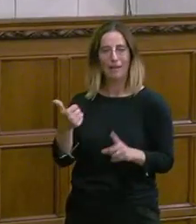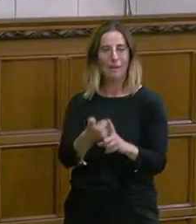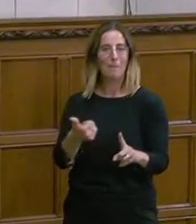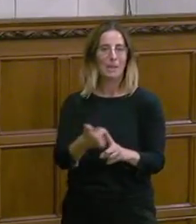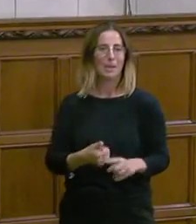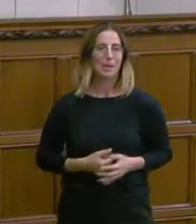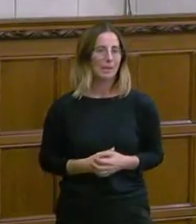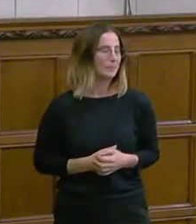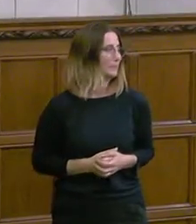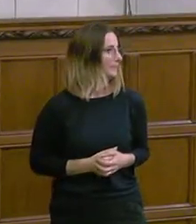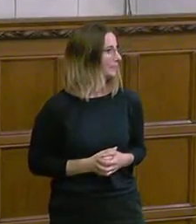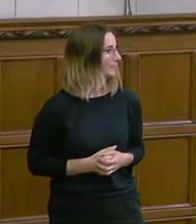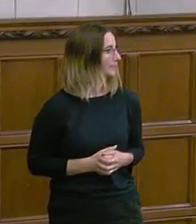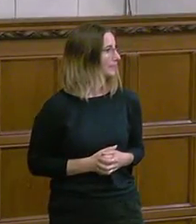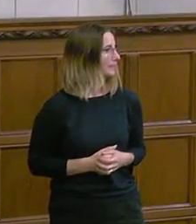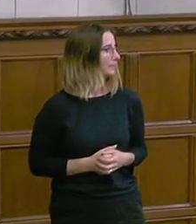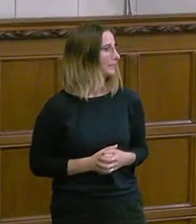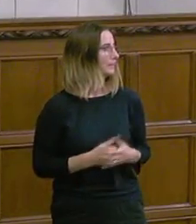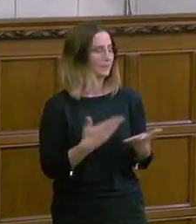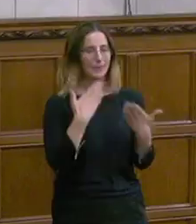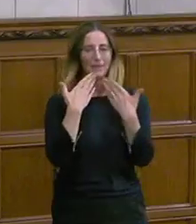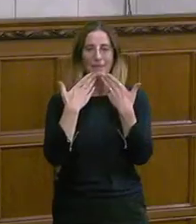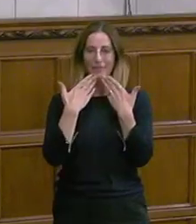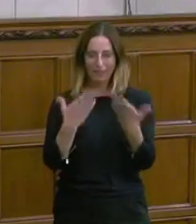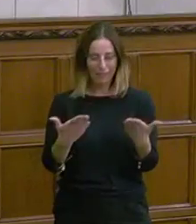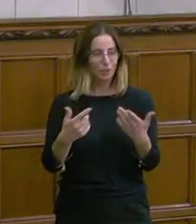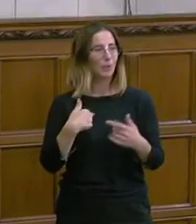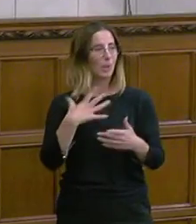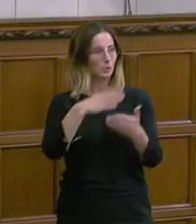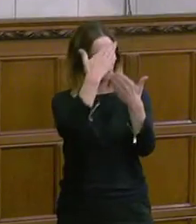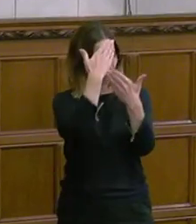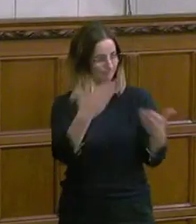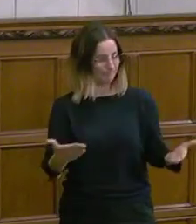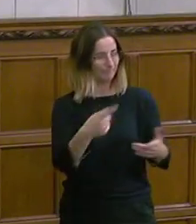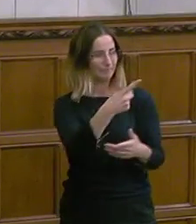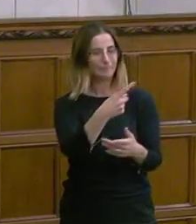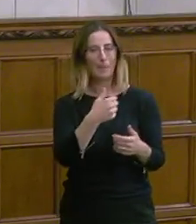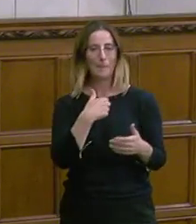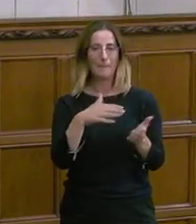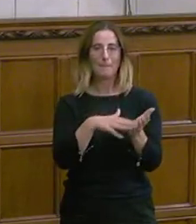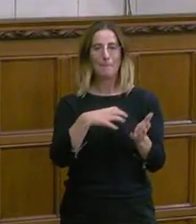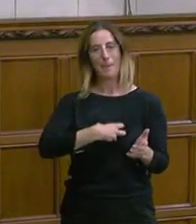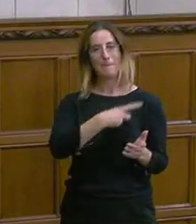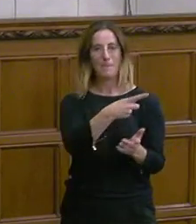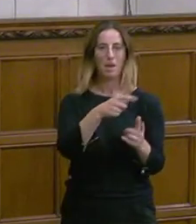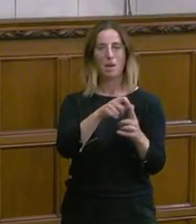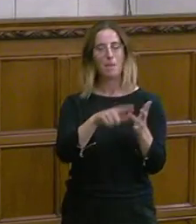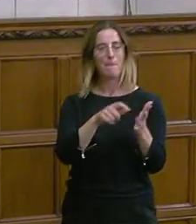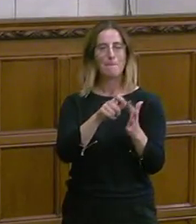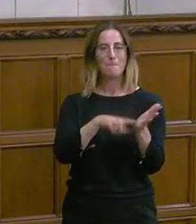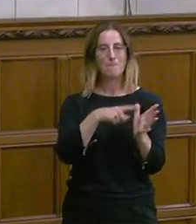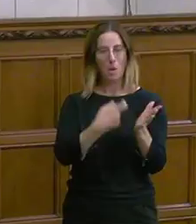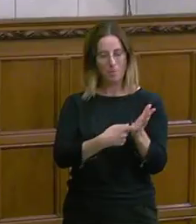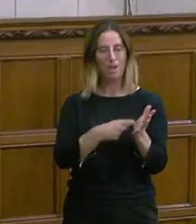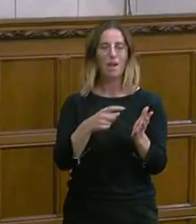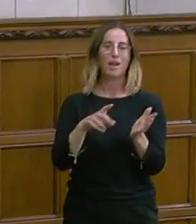Stringer. It's a pleasure to serve under your chairmanship, and may I pay my gratitude to my honourable friend, the member for Poplar and Limehouse, for securing this debate, not least